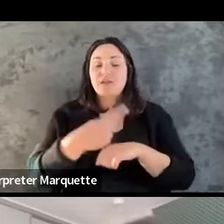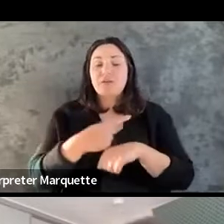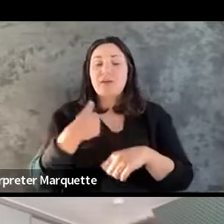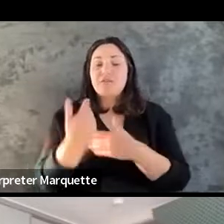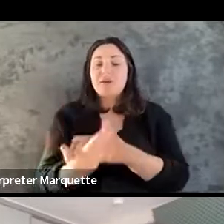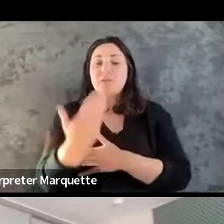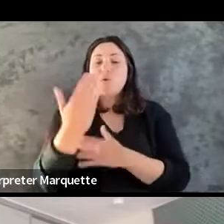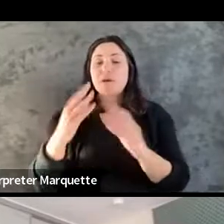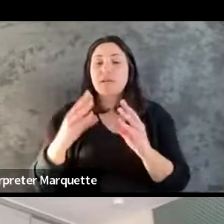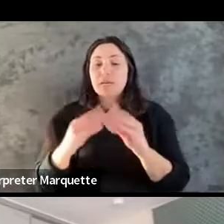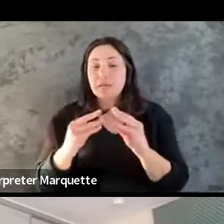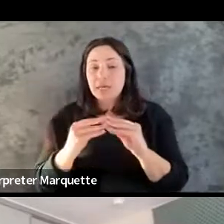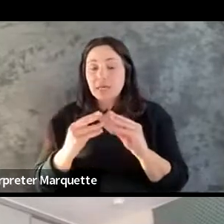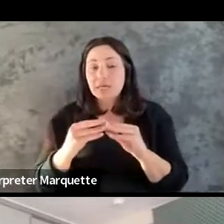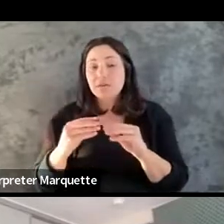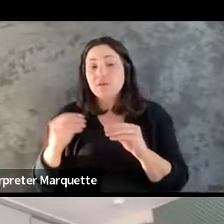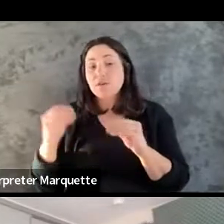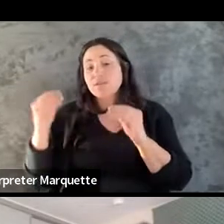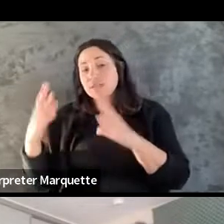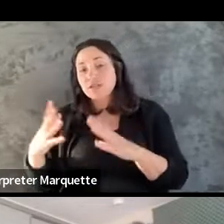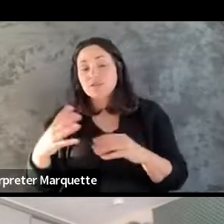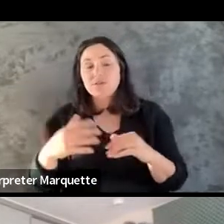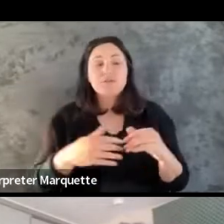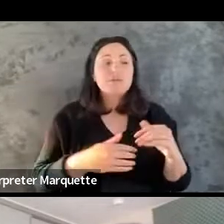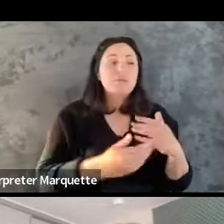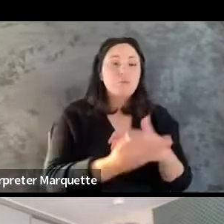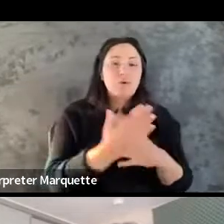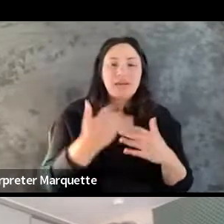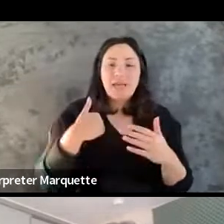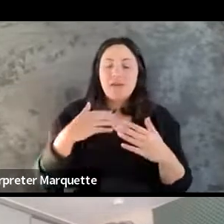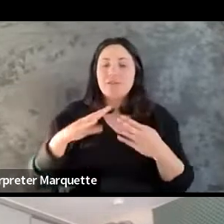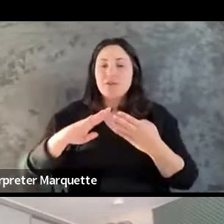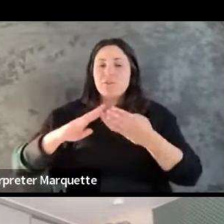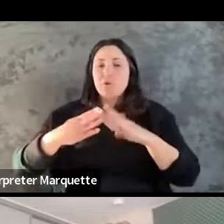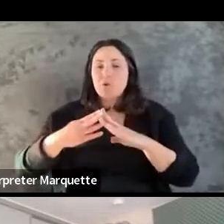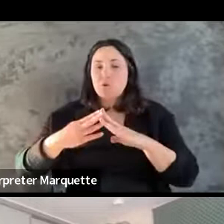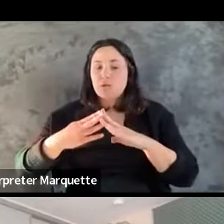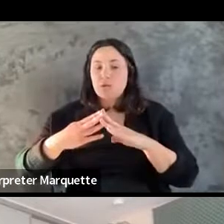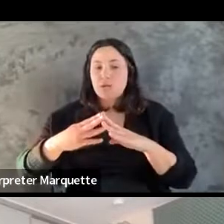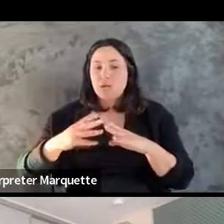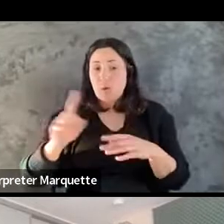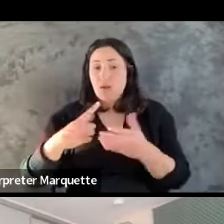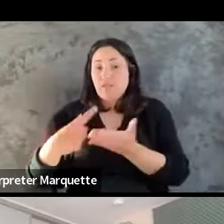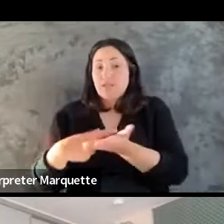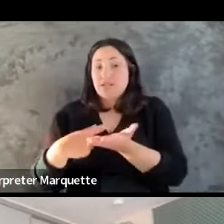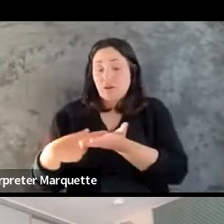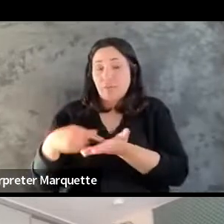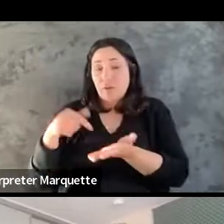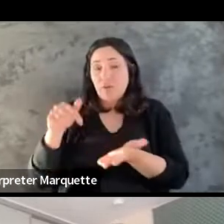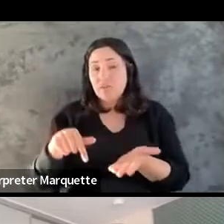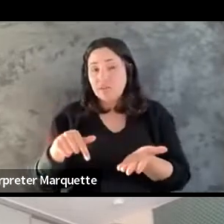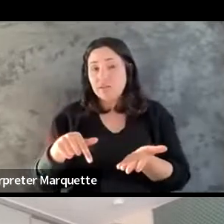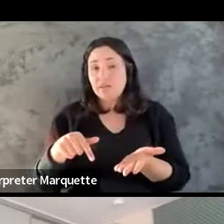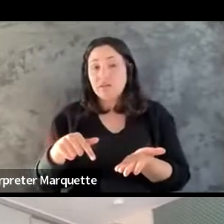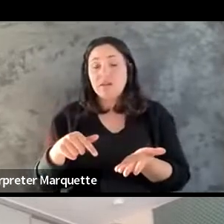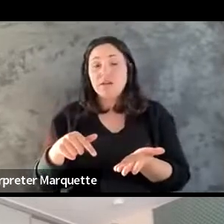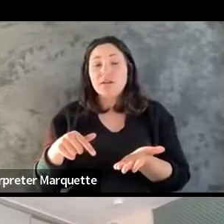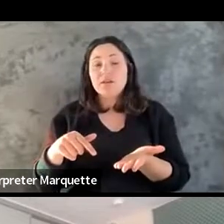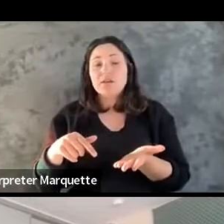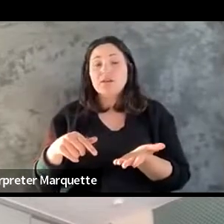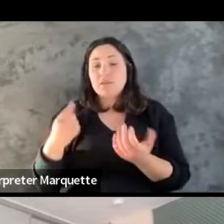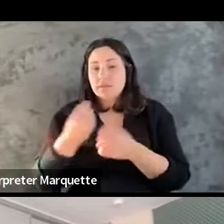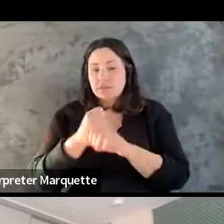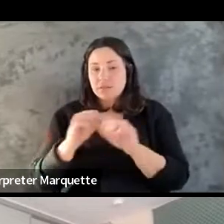chance for the teachers and students to create a community in their classroom where they talk about these things. So it's creating a